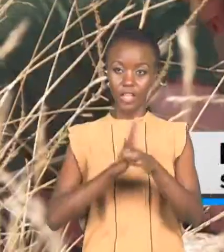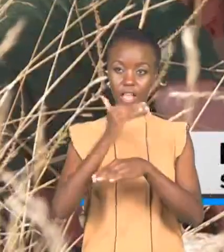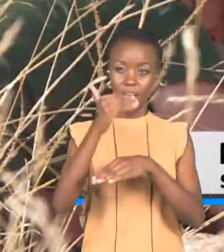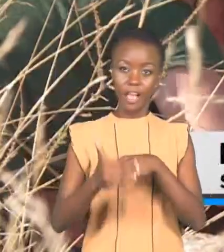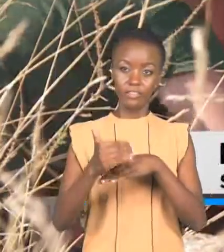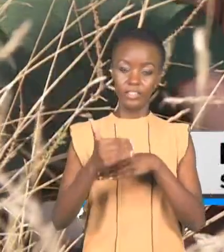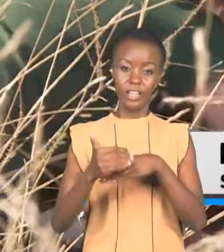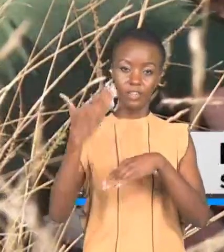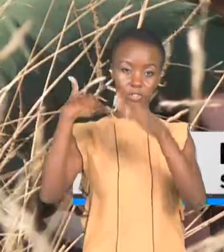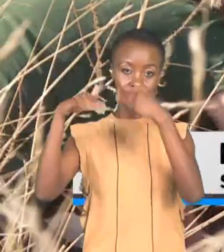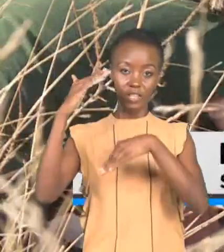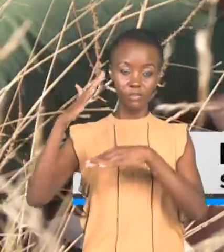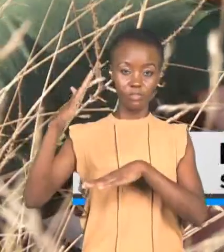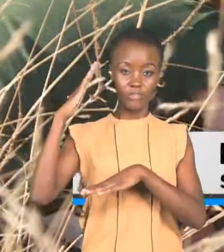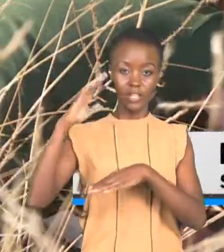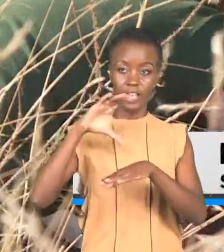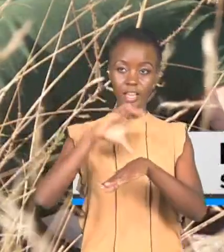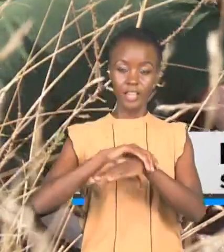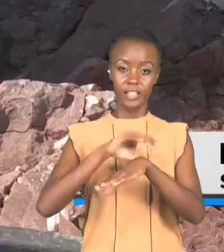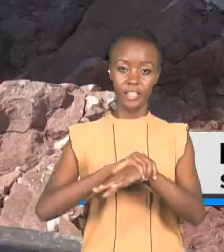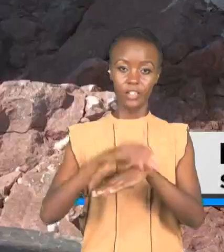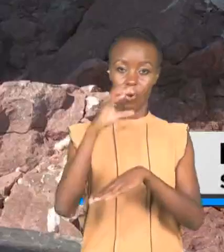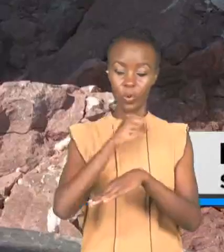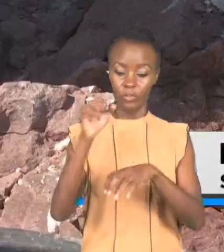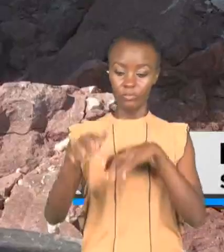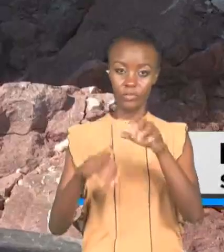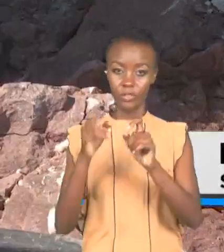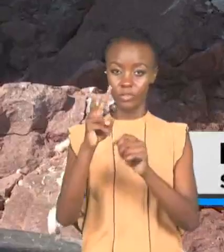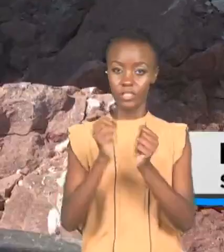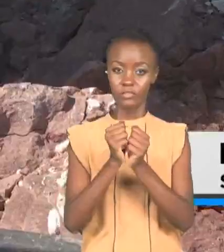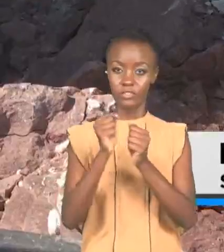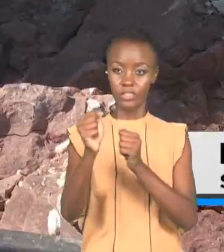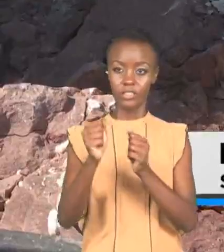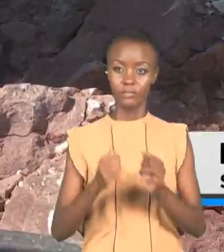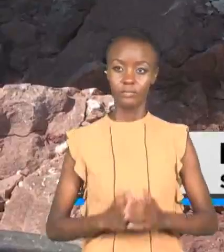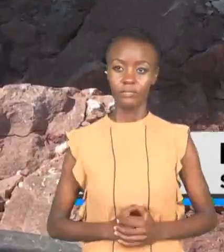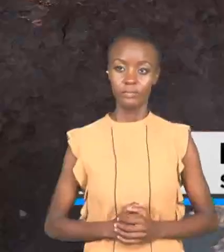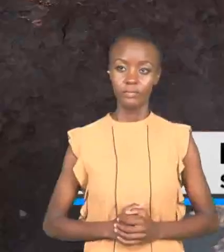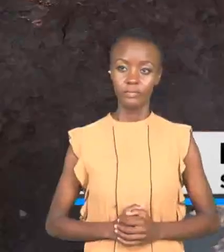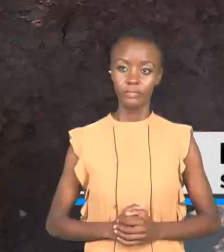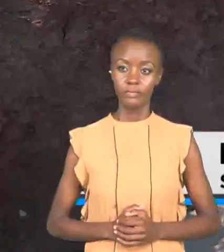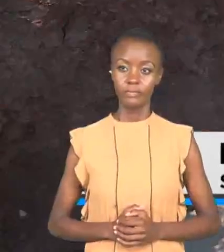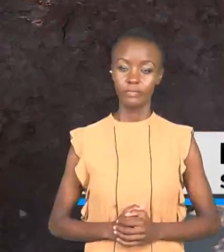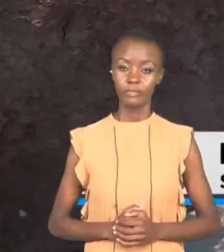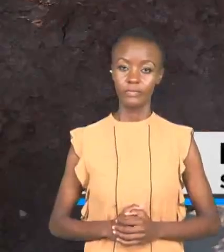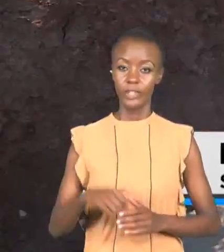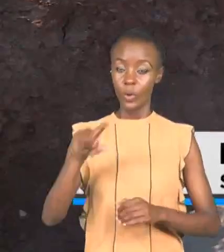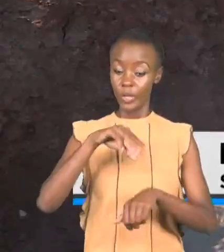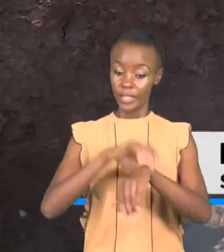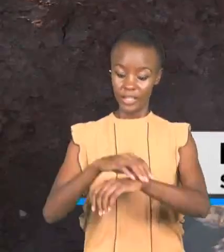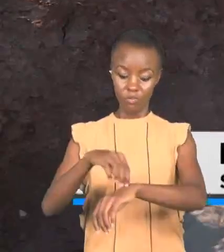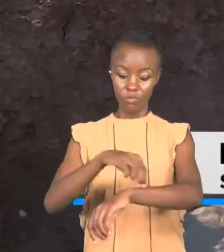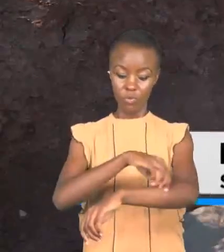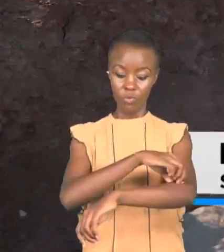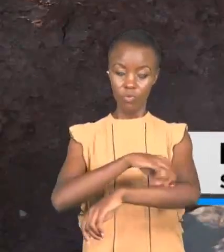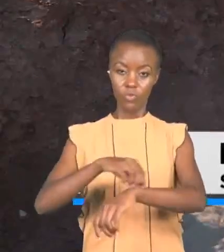Jonah Chouanière found a fossil near the border with Lesotho in 2015. She just found a few bones coming out.